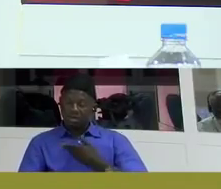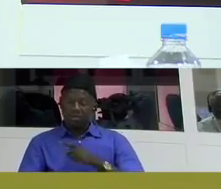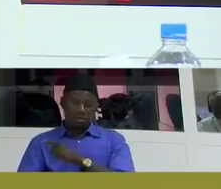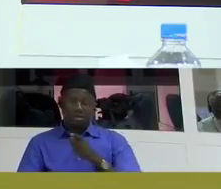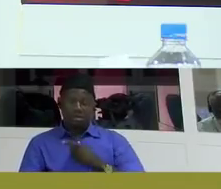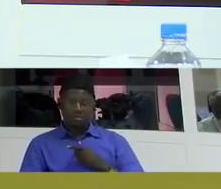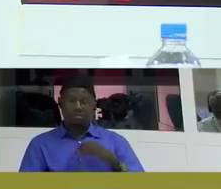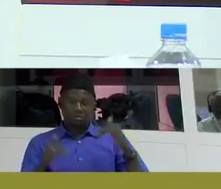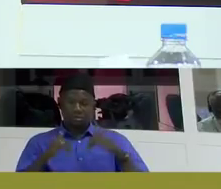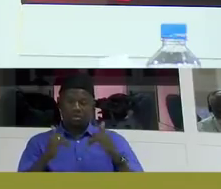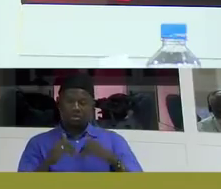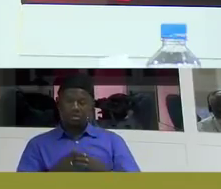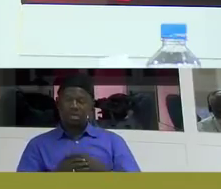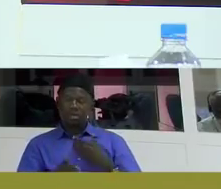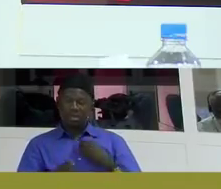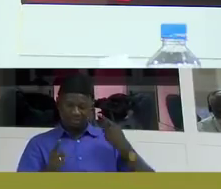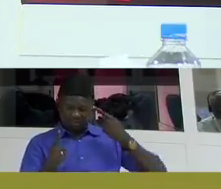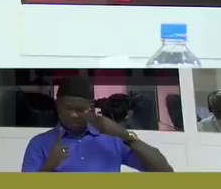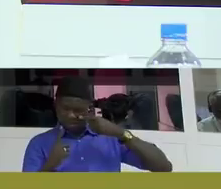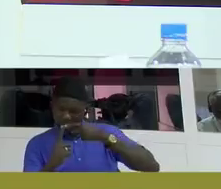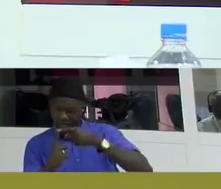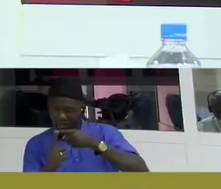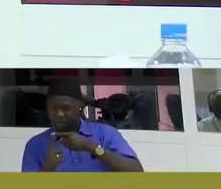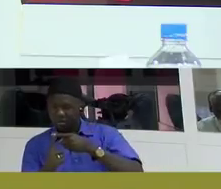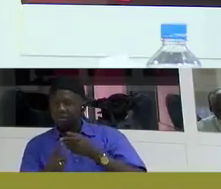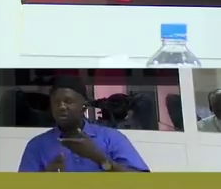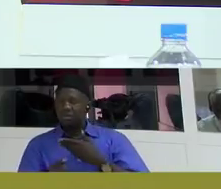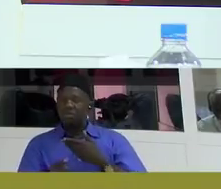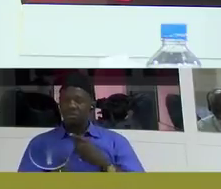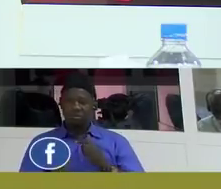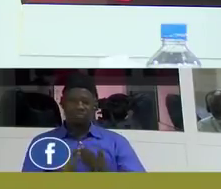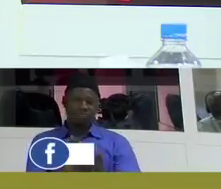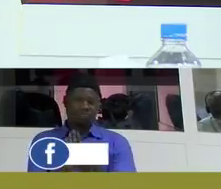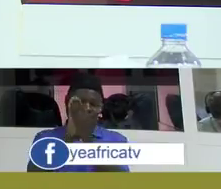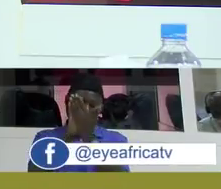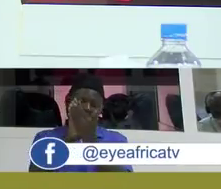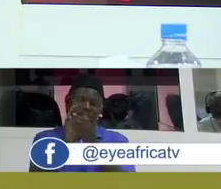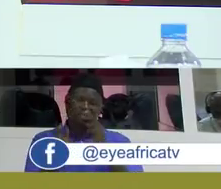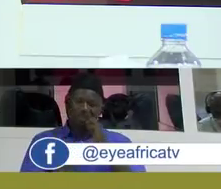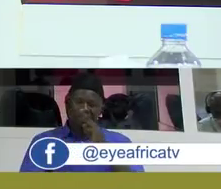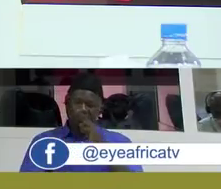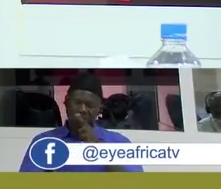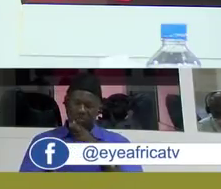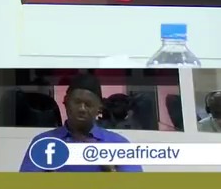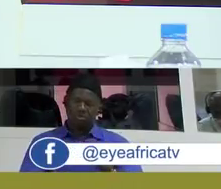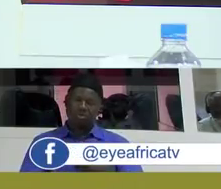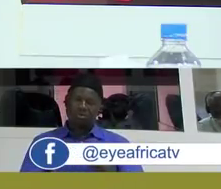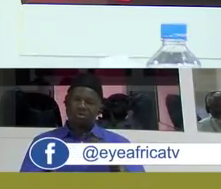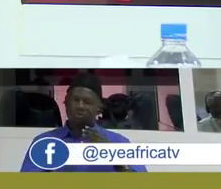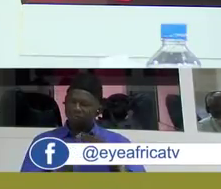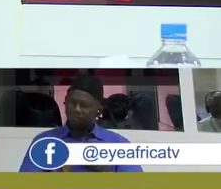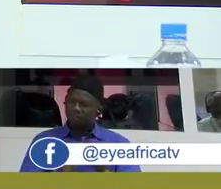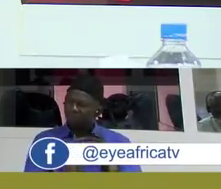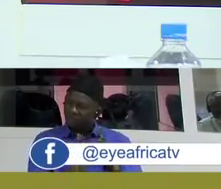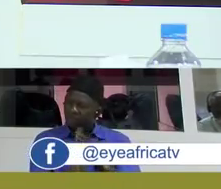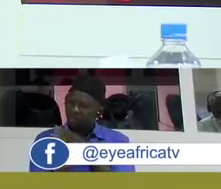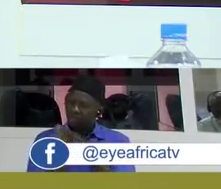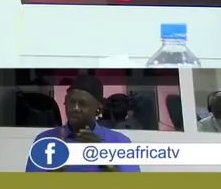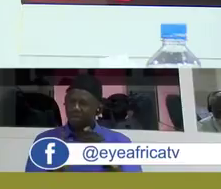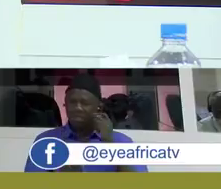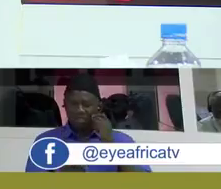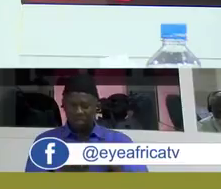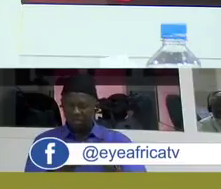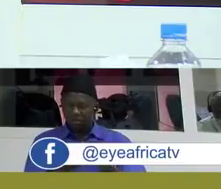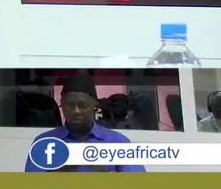and had their strategy. And they were in the forefront trying to convince the signatories to come and sign for